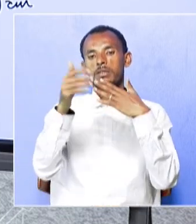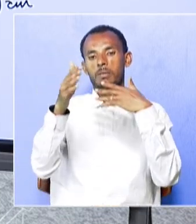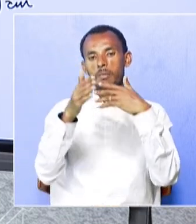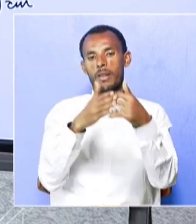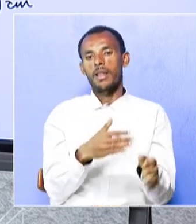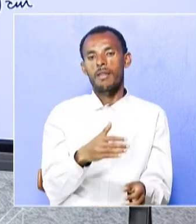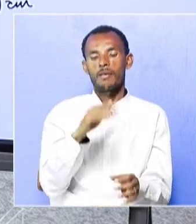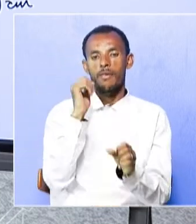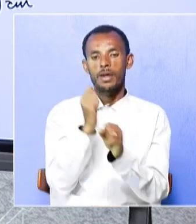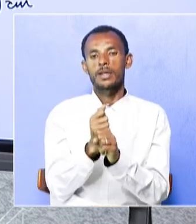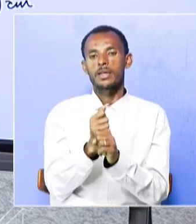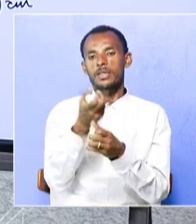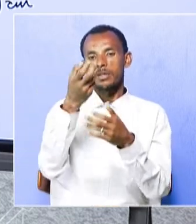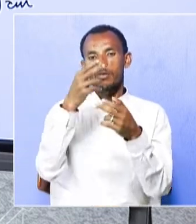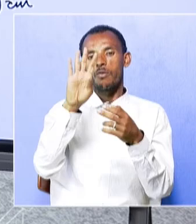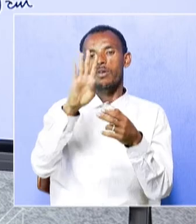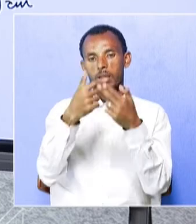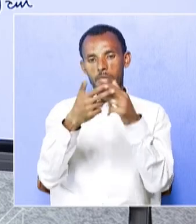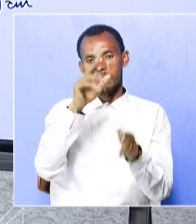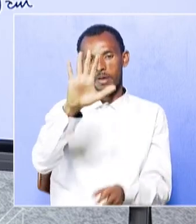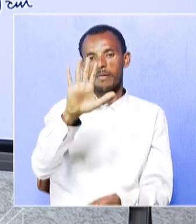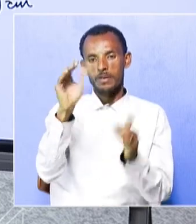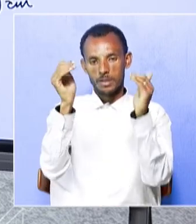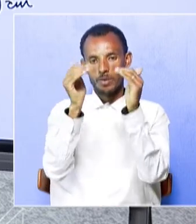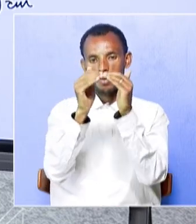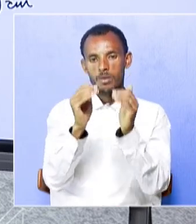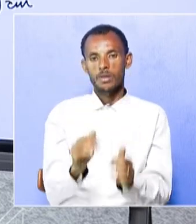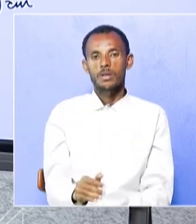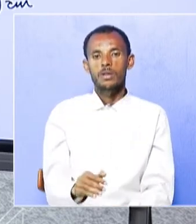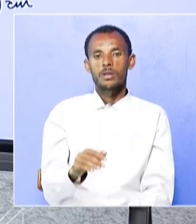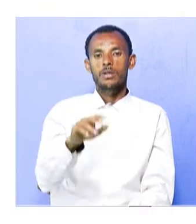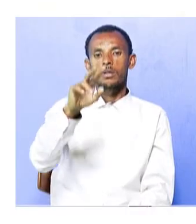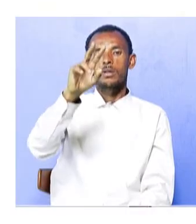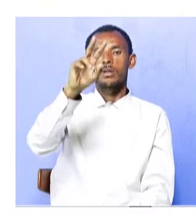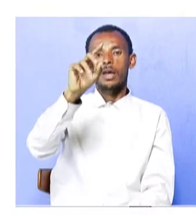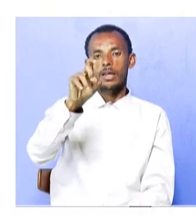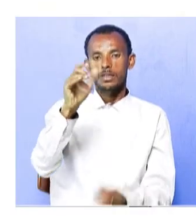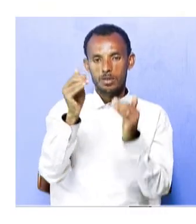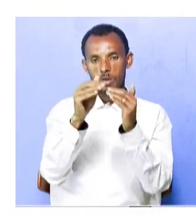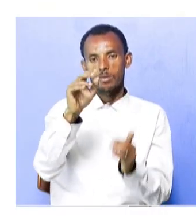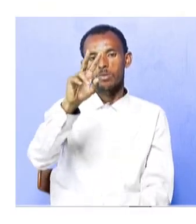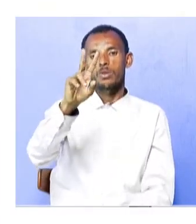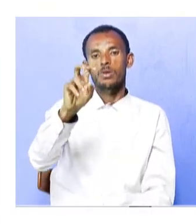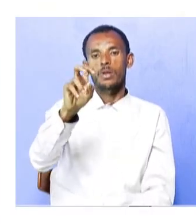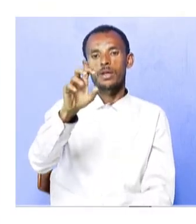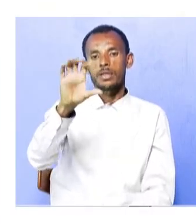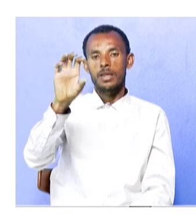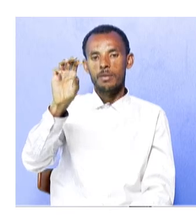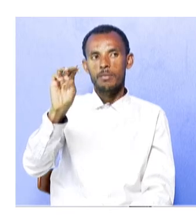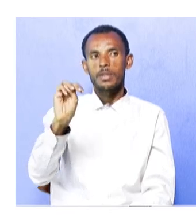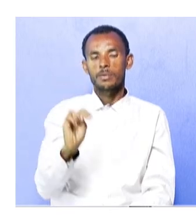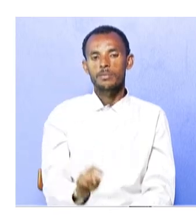calculation. Finding the product of 4 and 5 is very simple. So x becomes 20